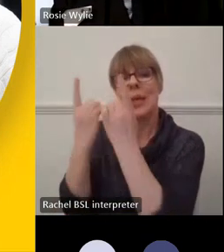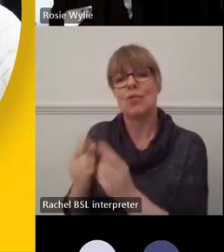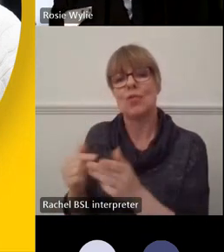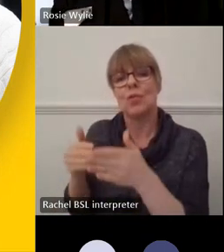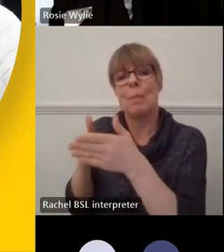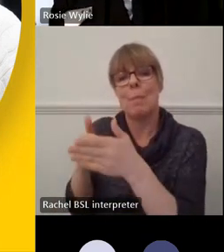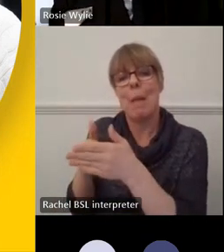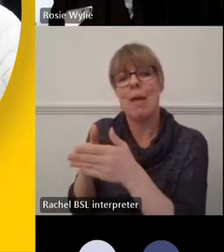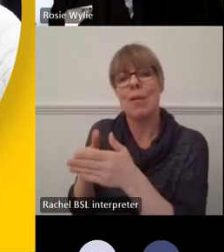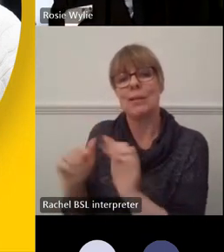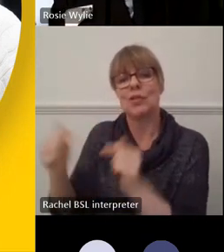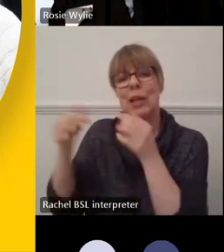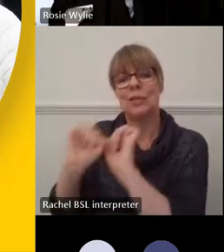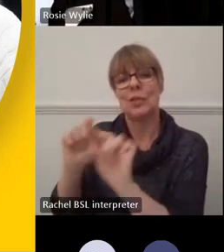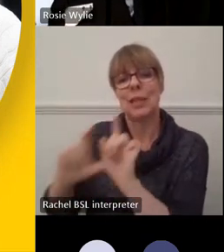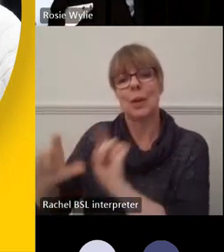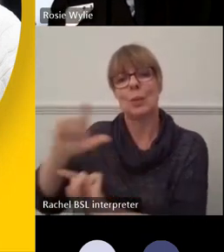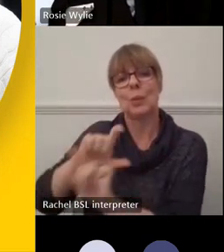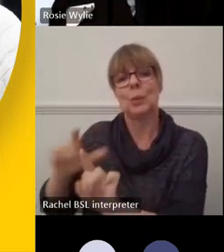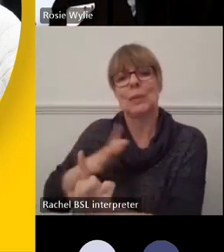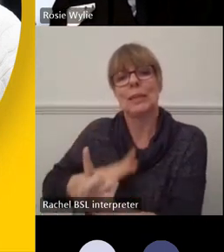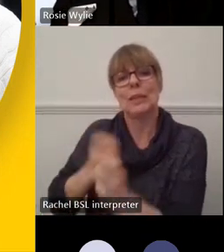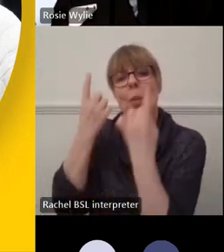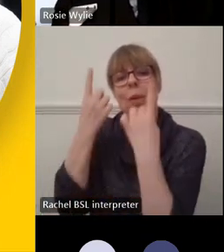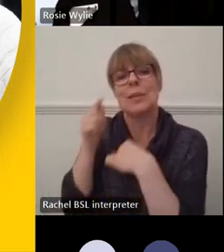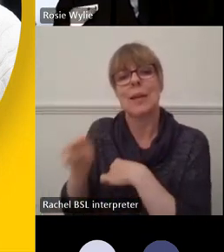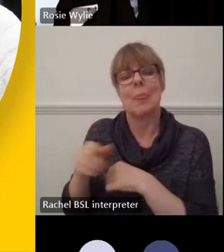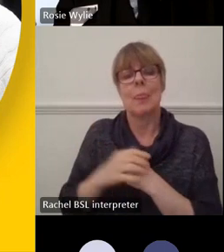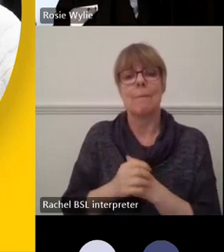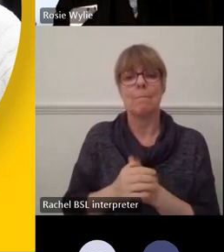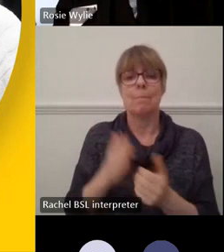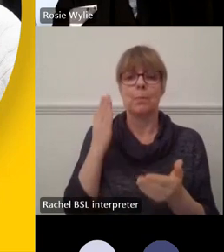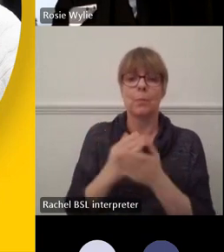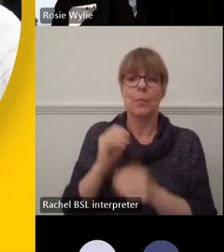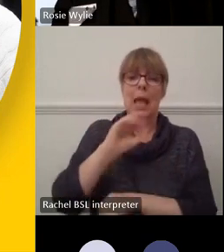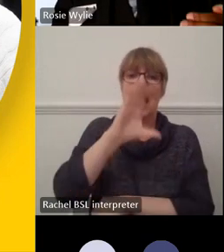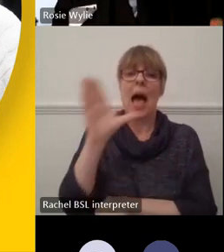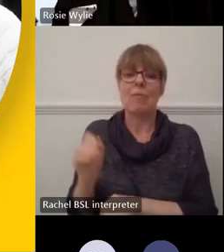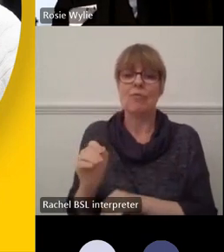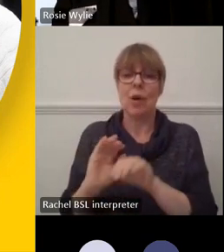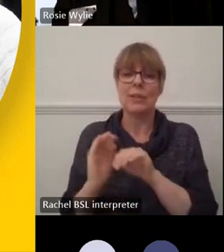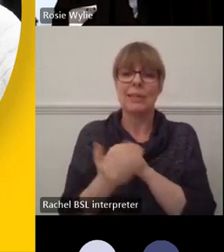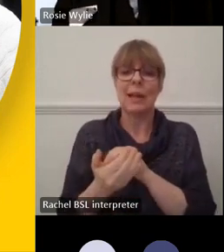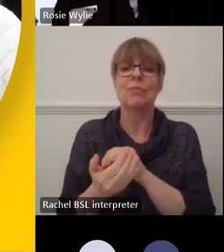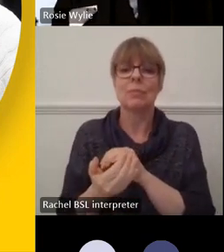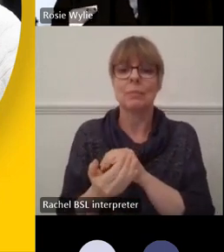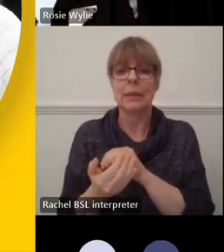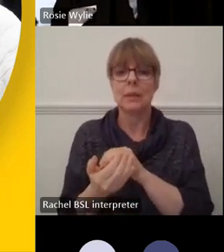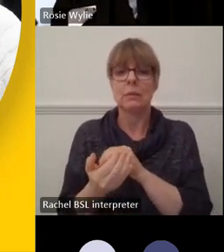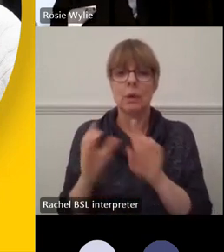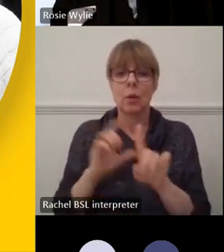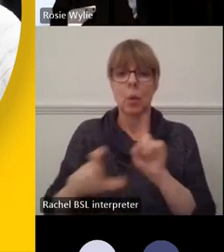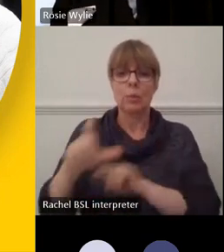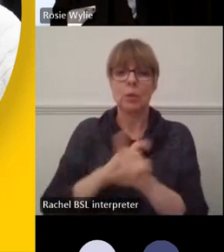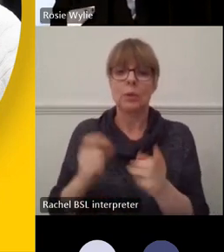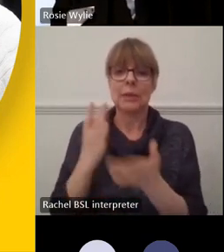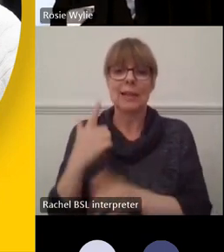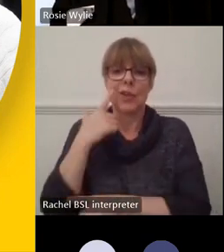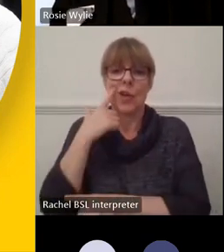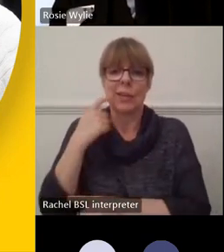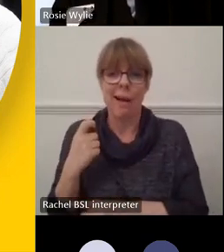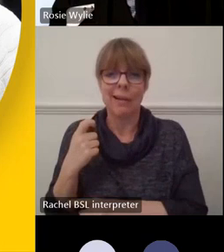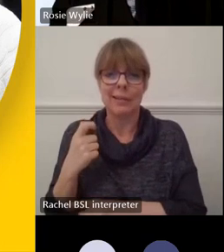very, very important. In fact, the African and Caribbean community has the youngest population in